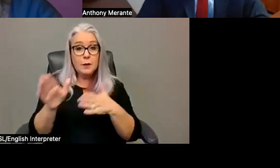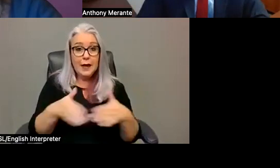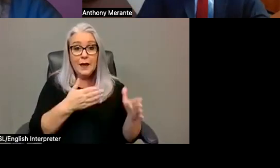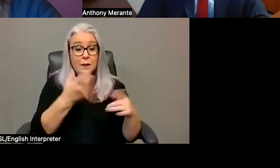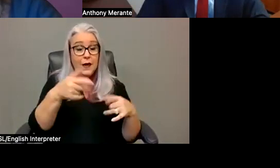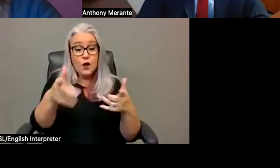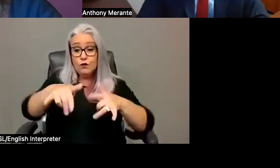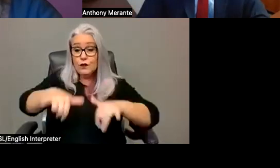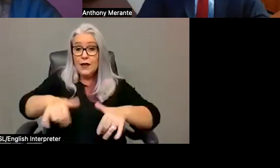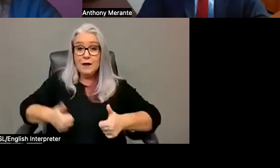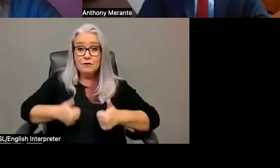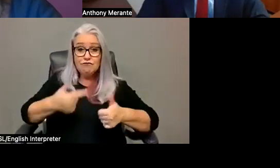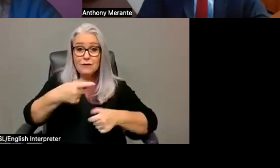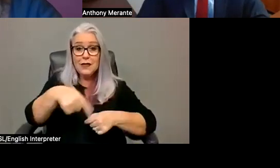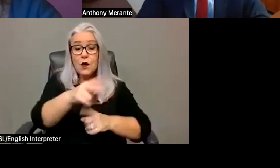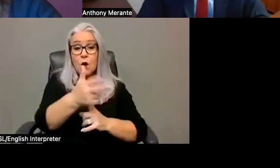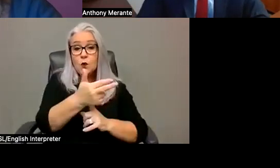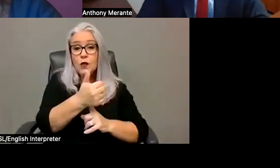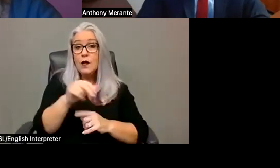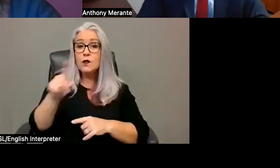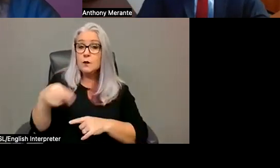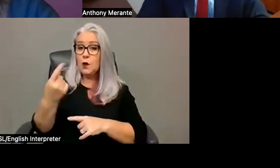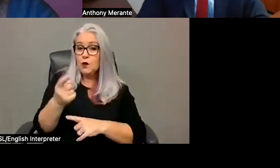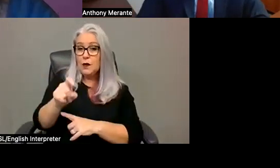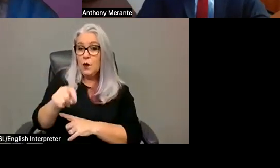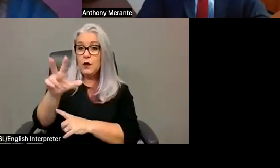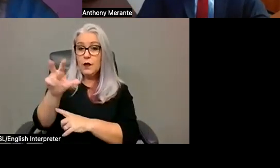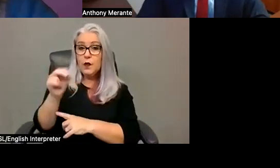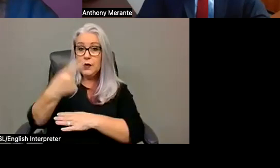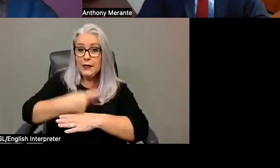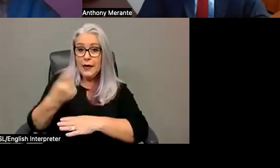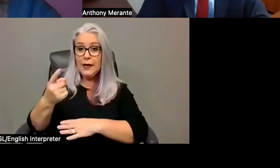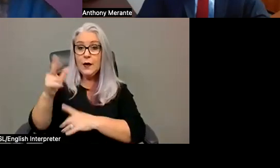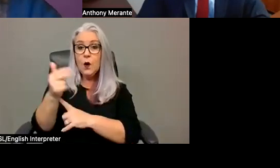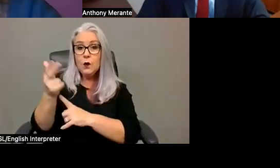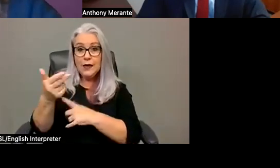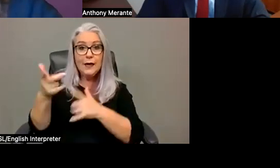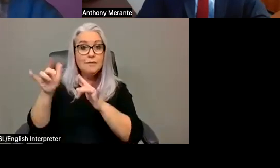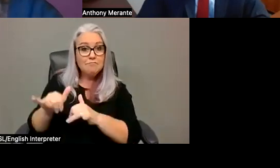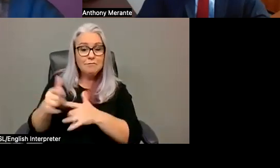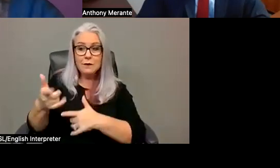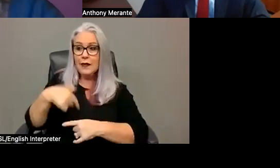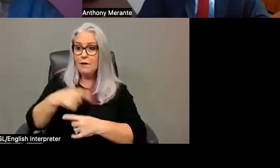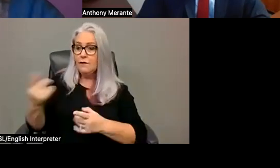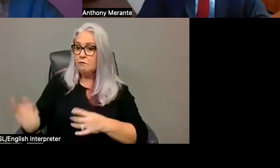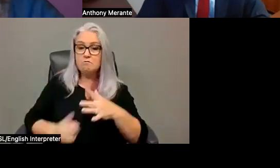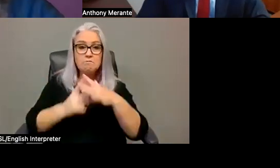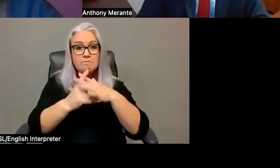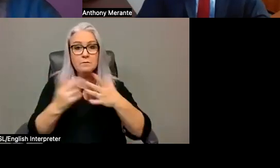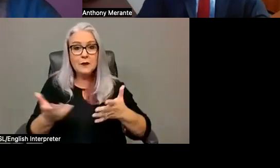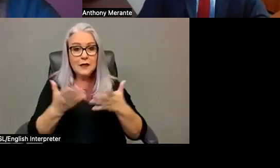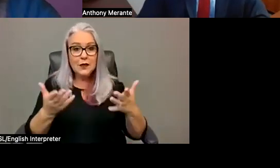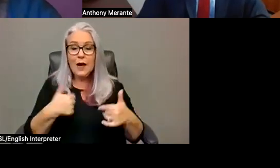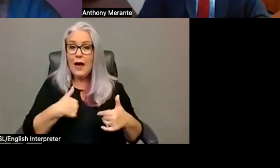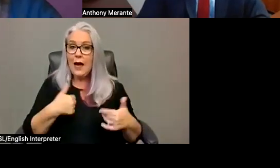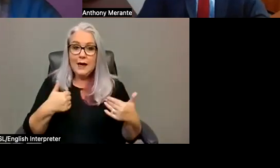they're currently now violating. That's only a 30-day stay hotel. So they've come here. We have no idea. As again, I have not